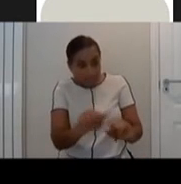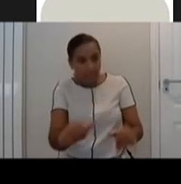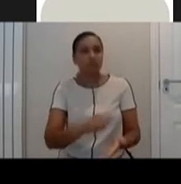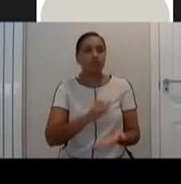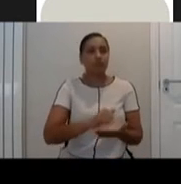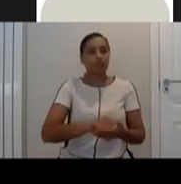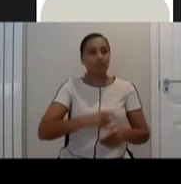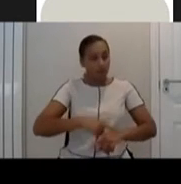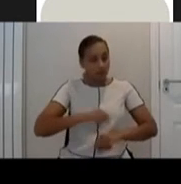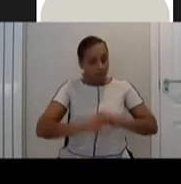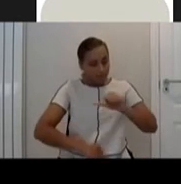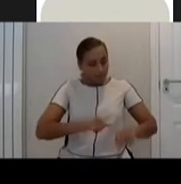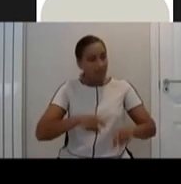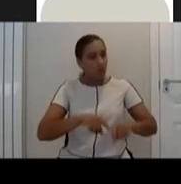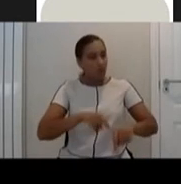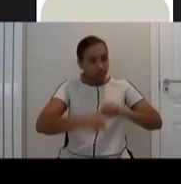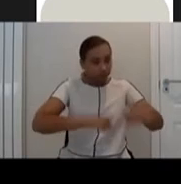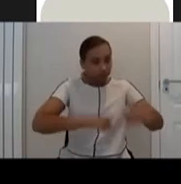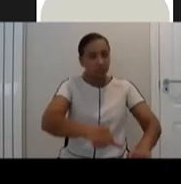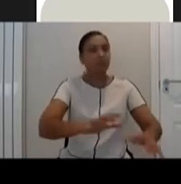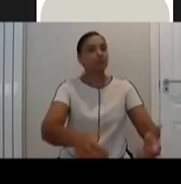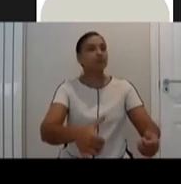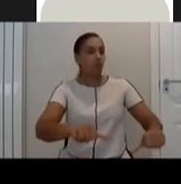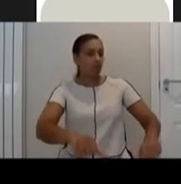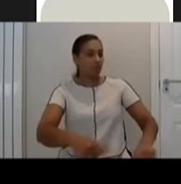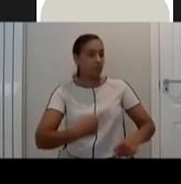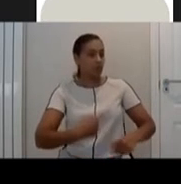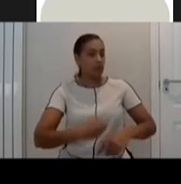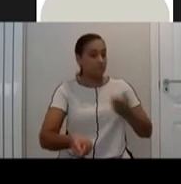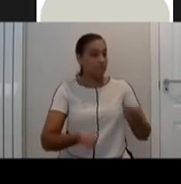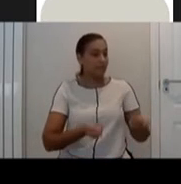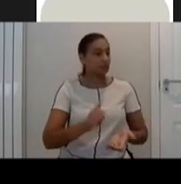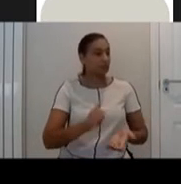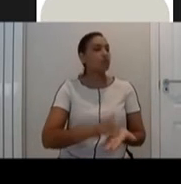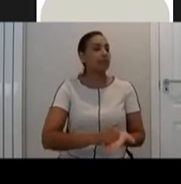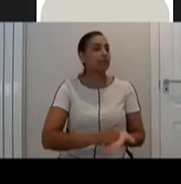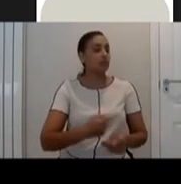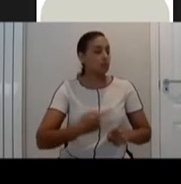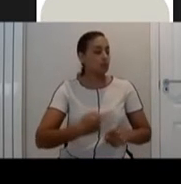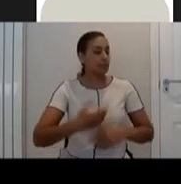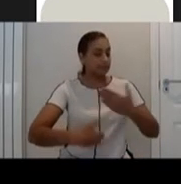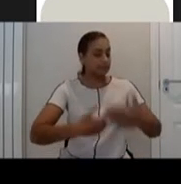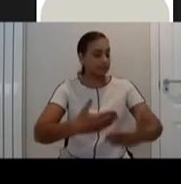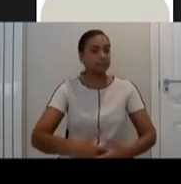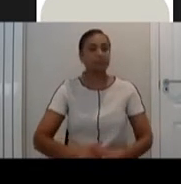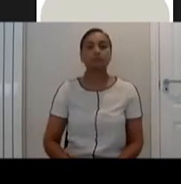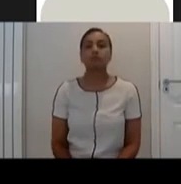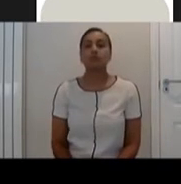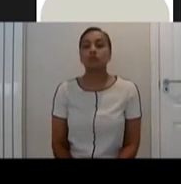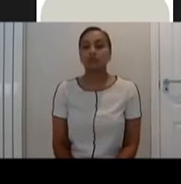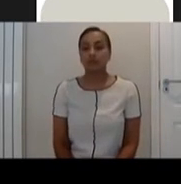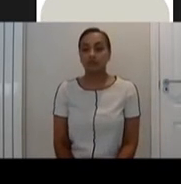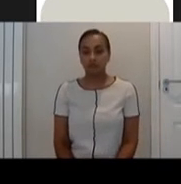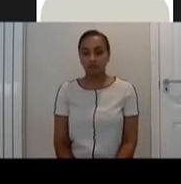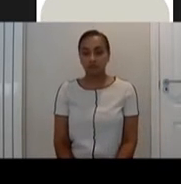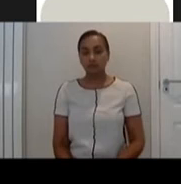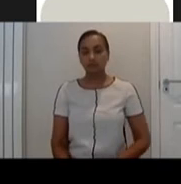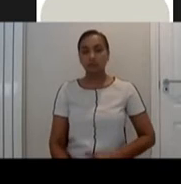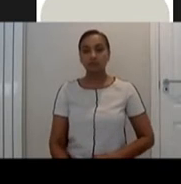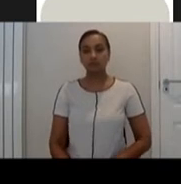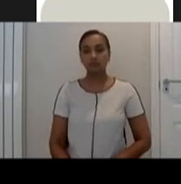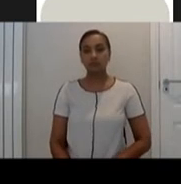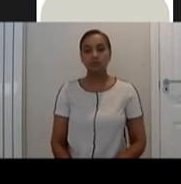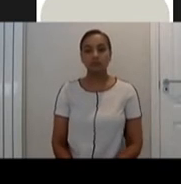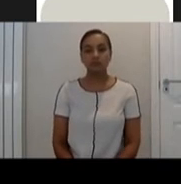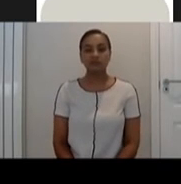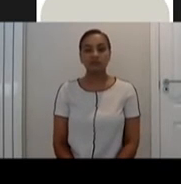timely and sort of well-managed way. No, I guess that makes sense. But